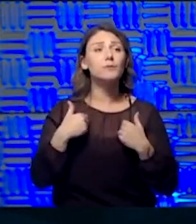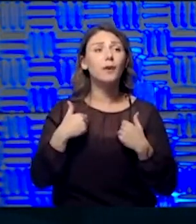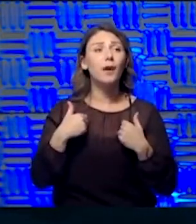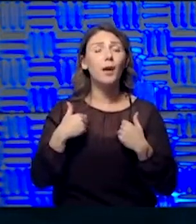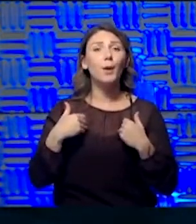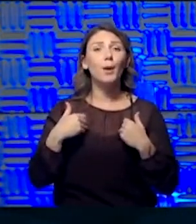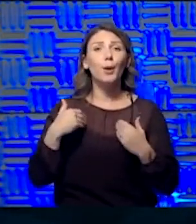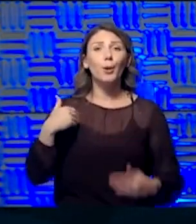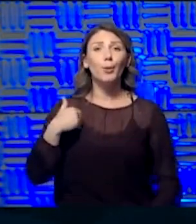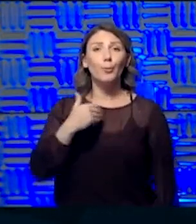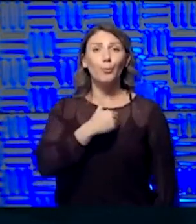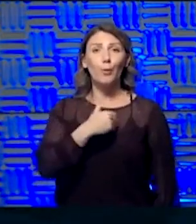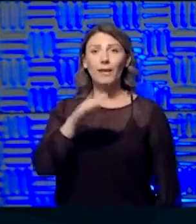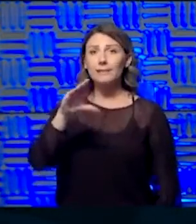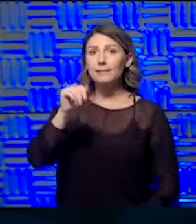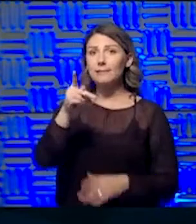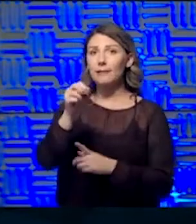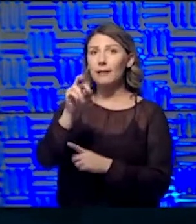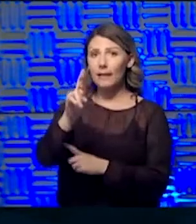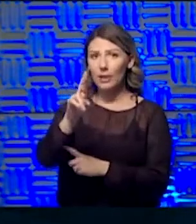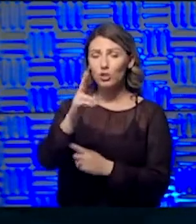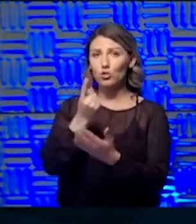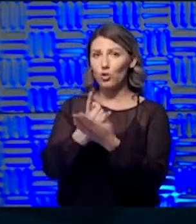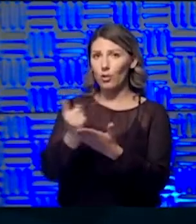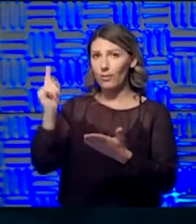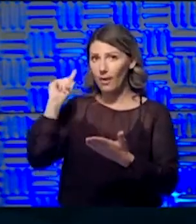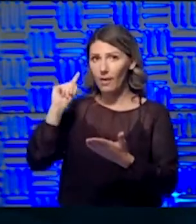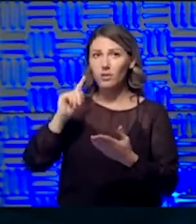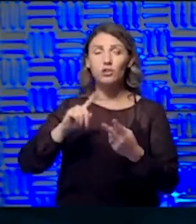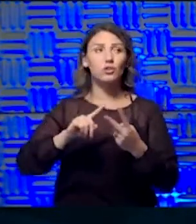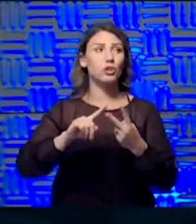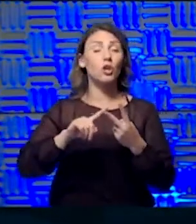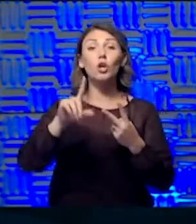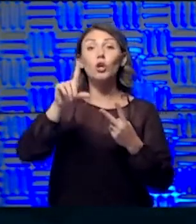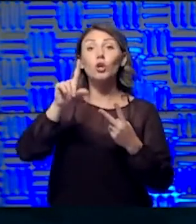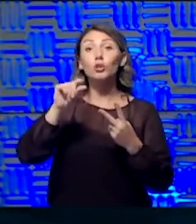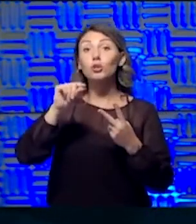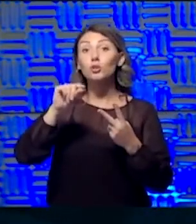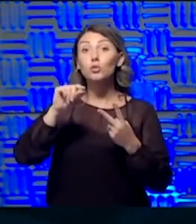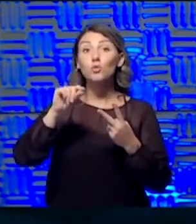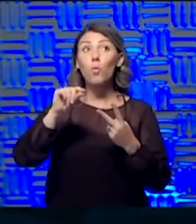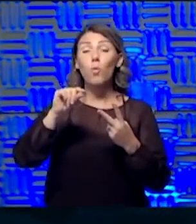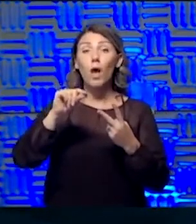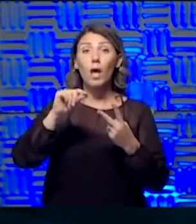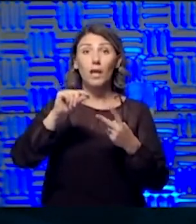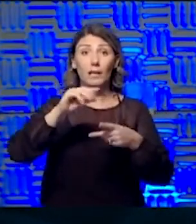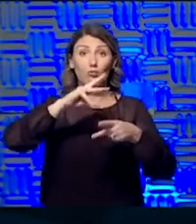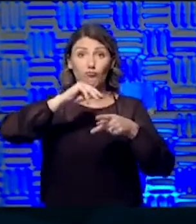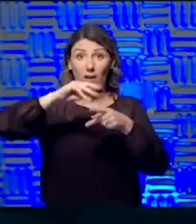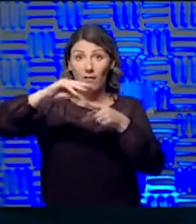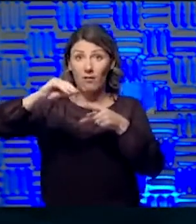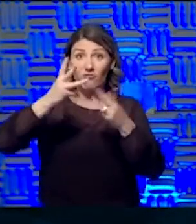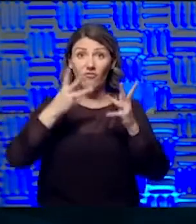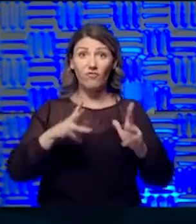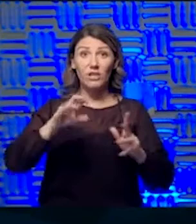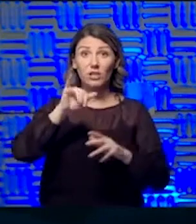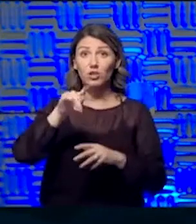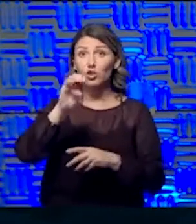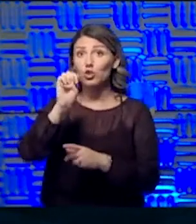breast cancer last year, and she had 20 rounds of radiation just finished in June, and has been